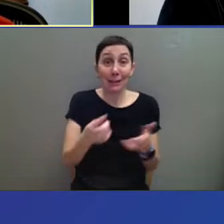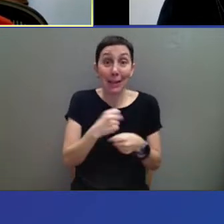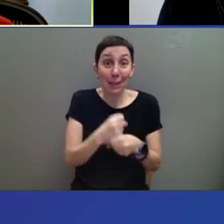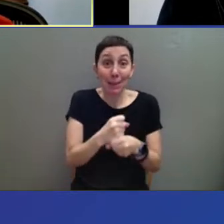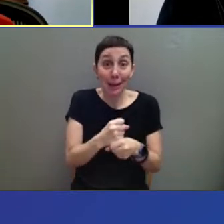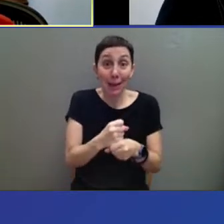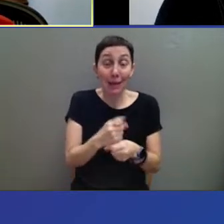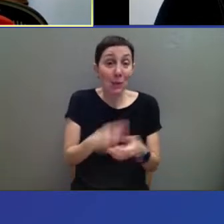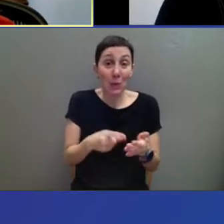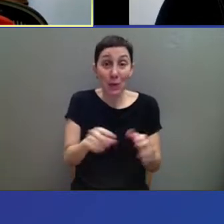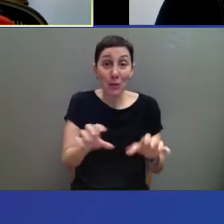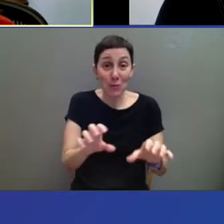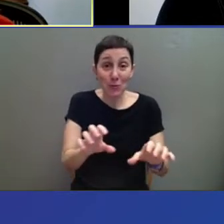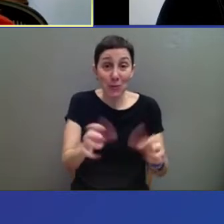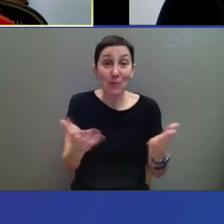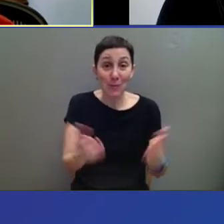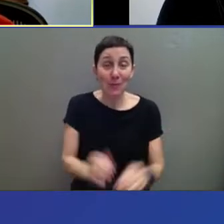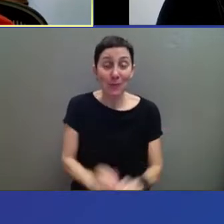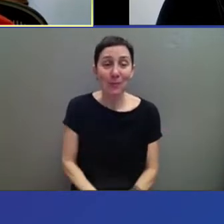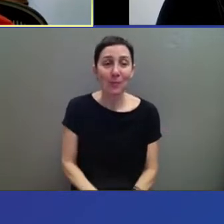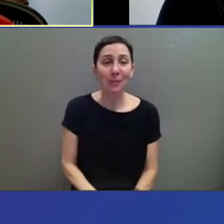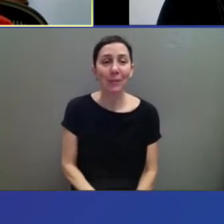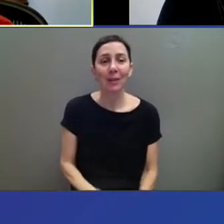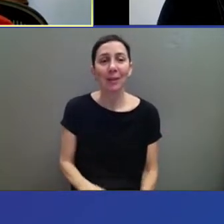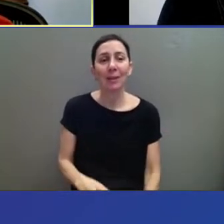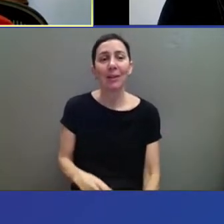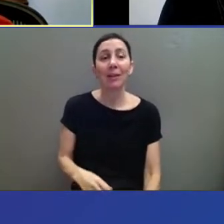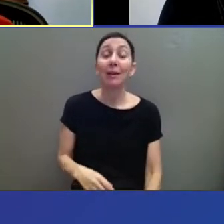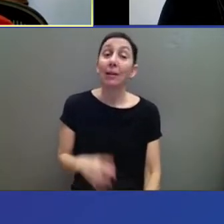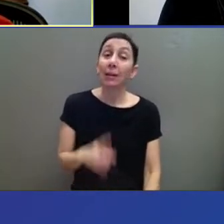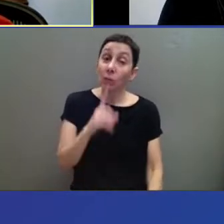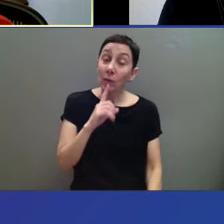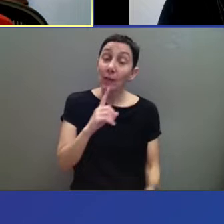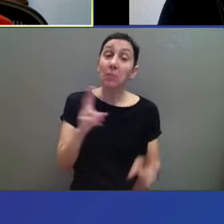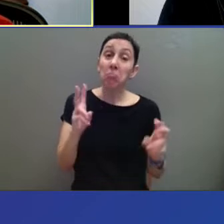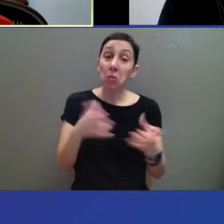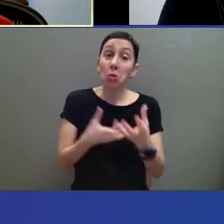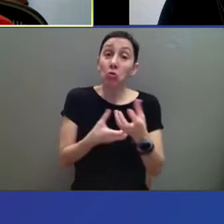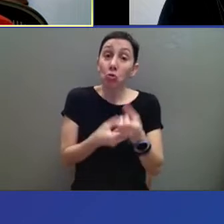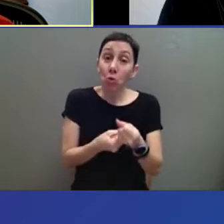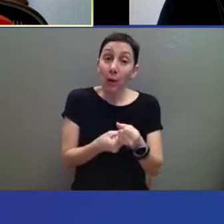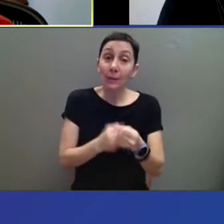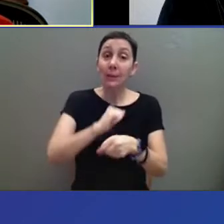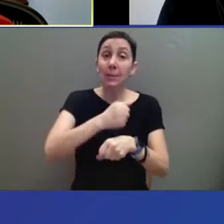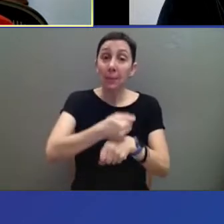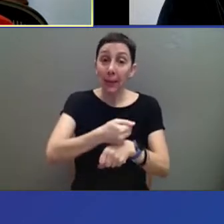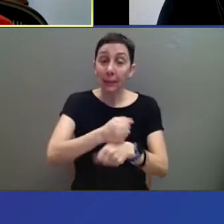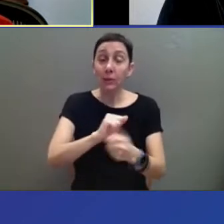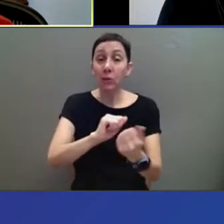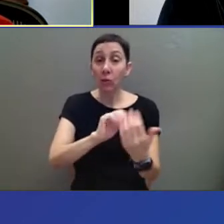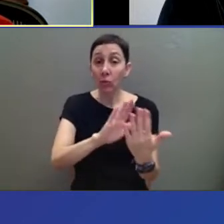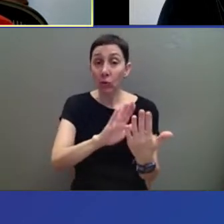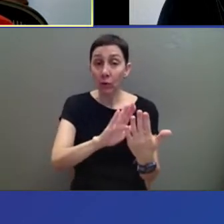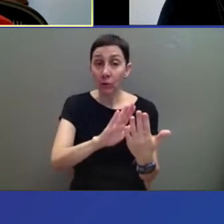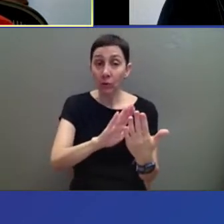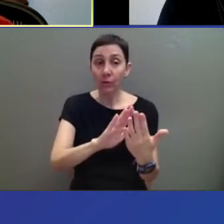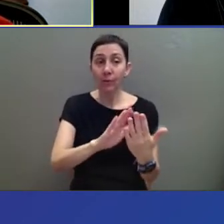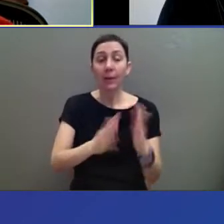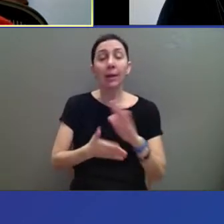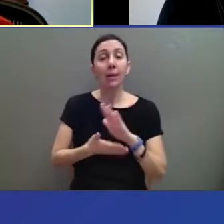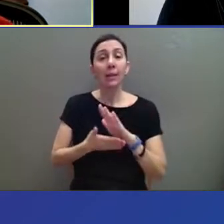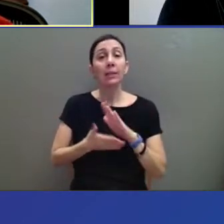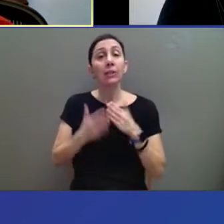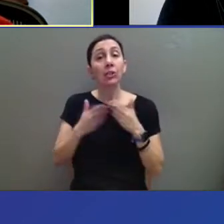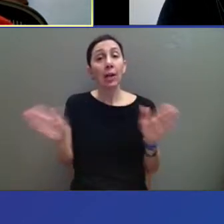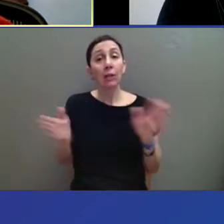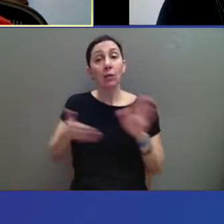they're doing. So this is a very trust-based approach. The general operating support is one angle